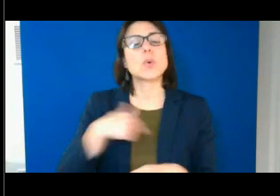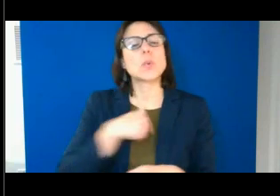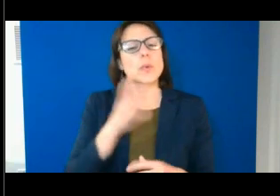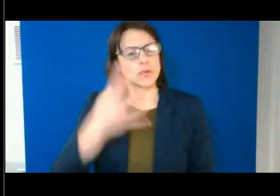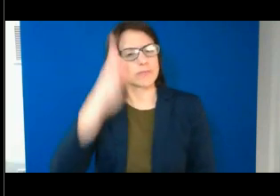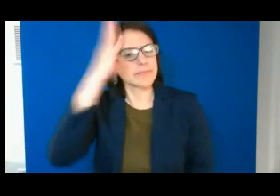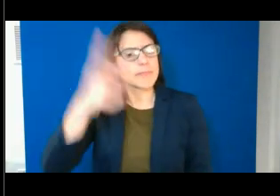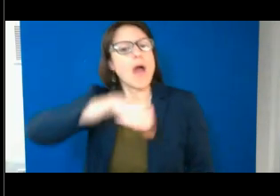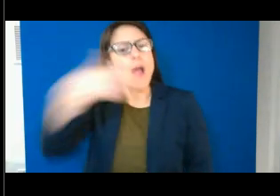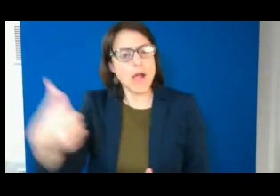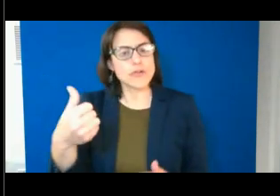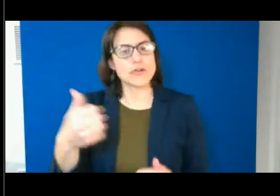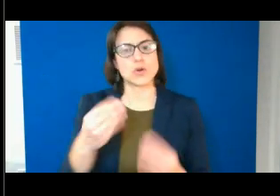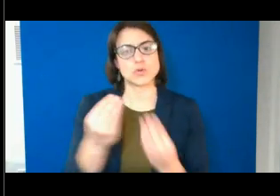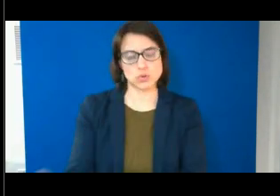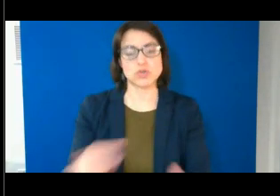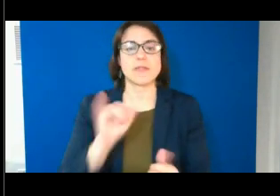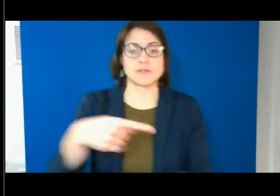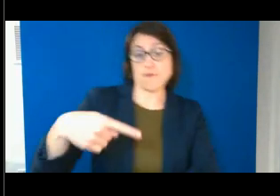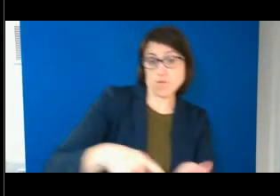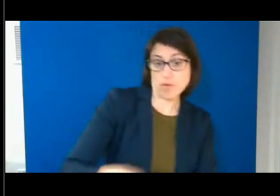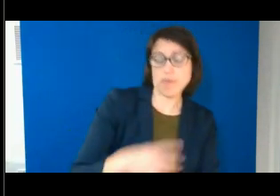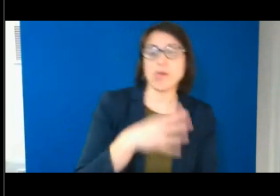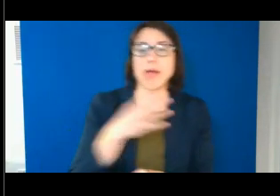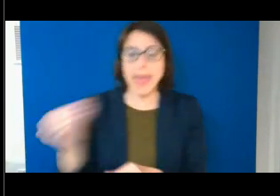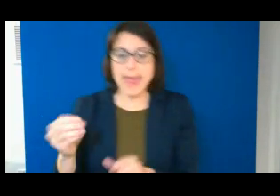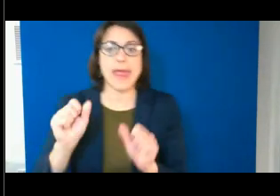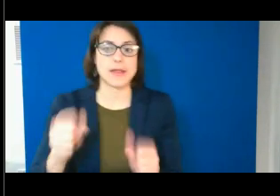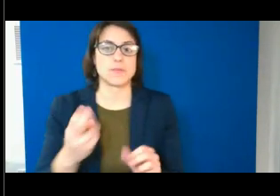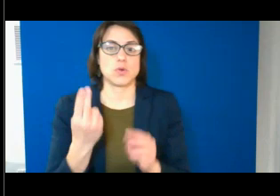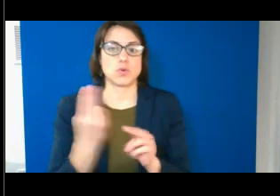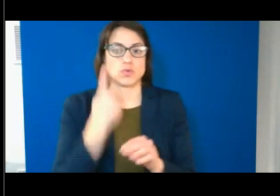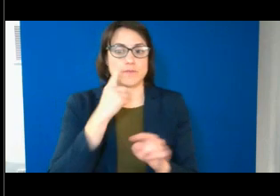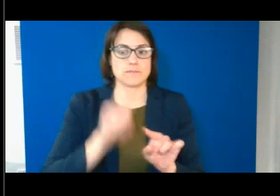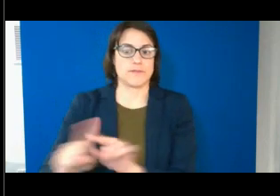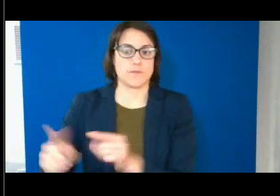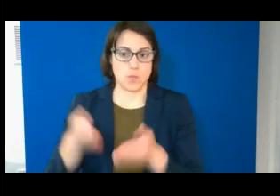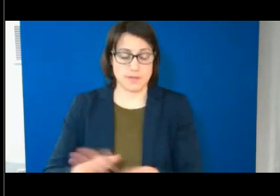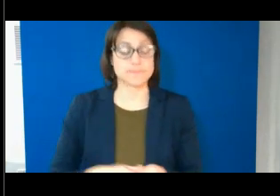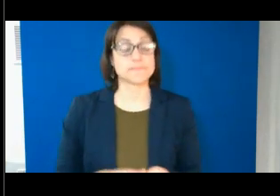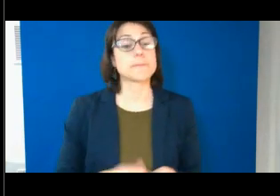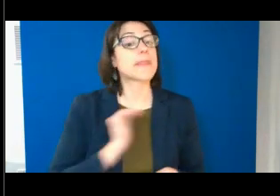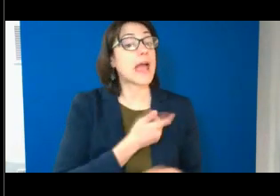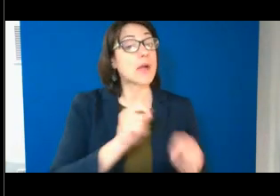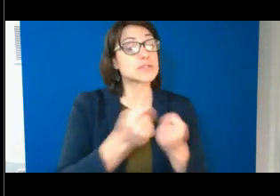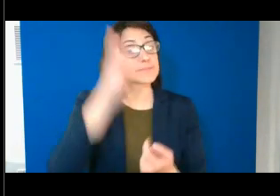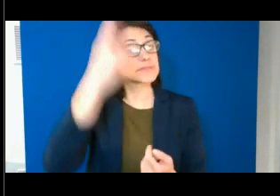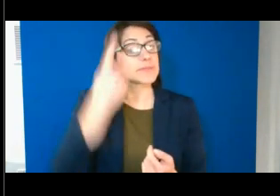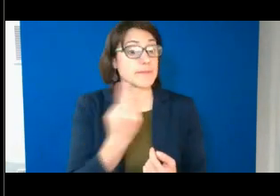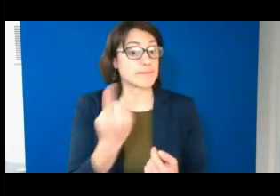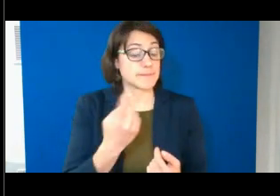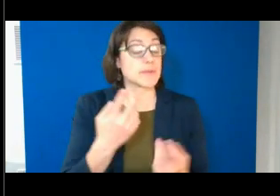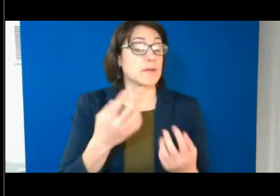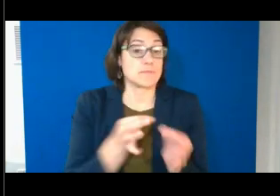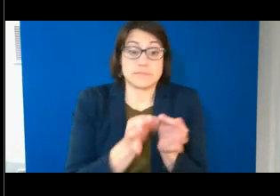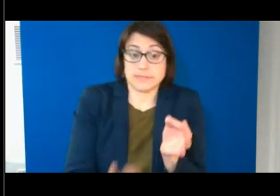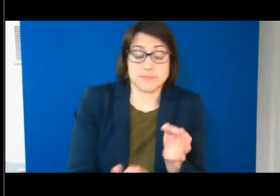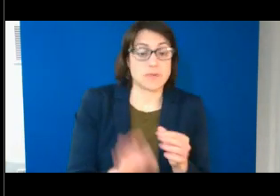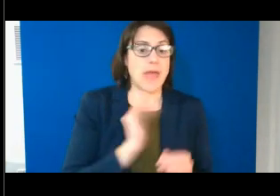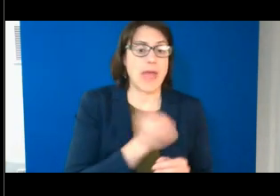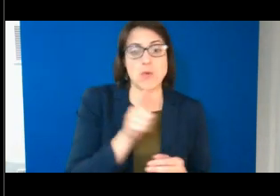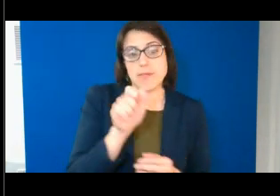and versatile. So next slide, please. So what we've developed in our team is something very simple. So out of our lab in Princeton, we've developed this.